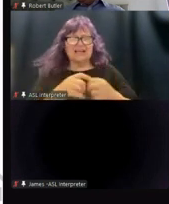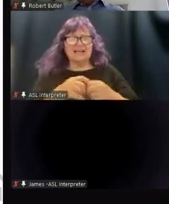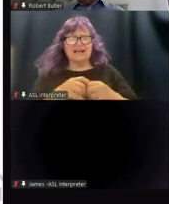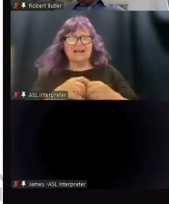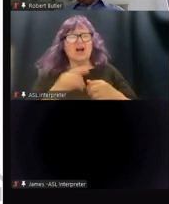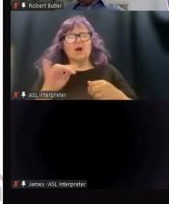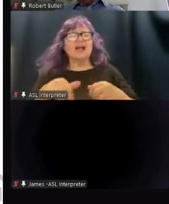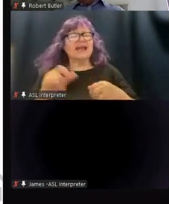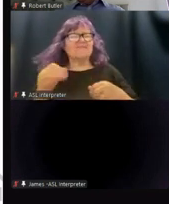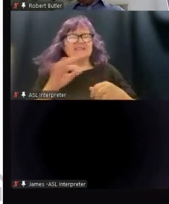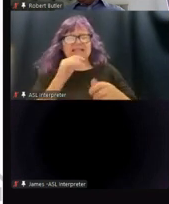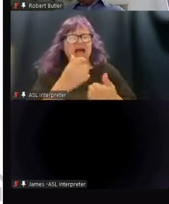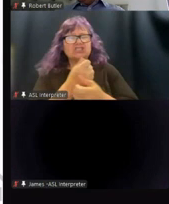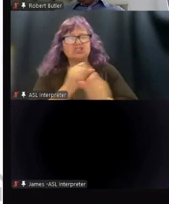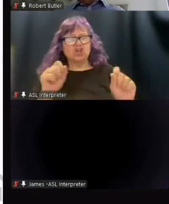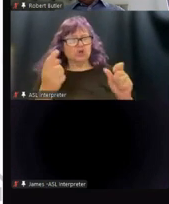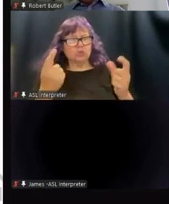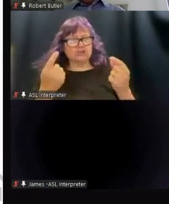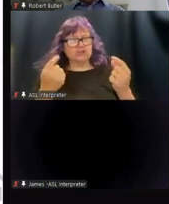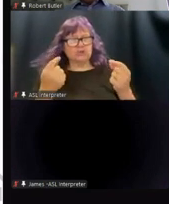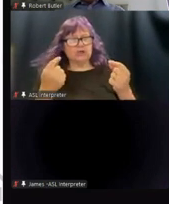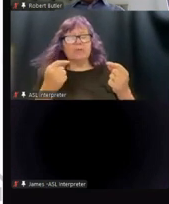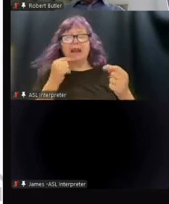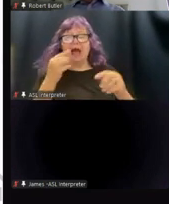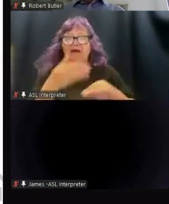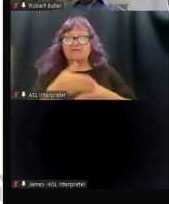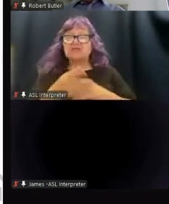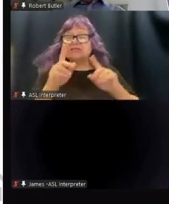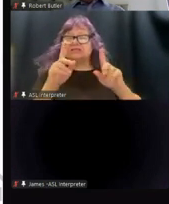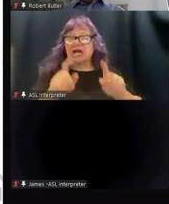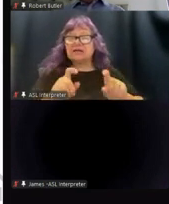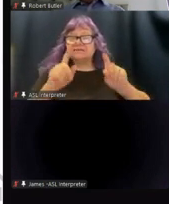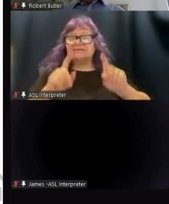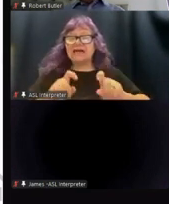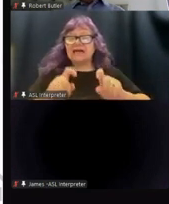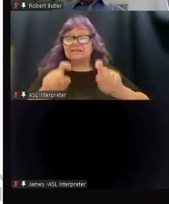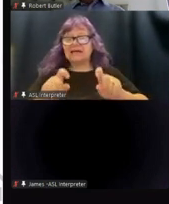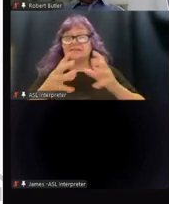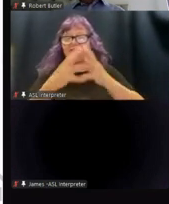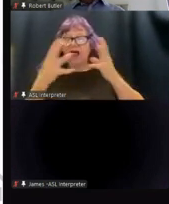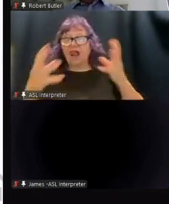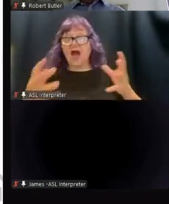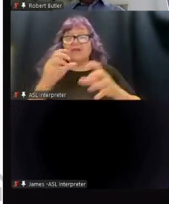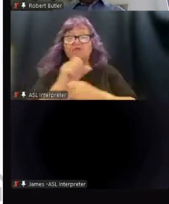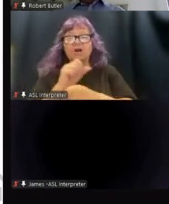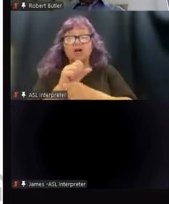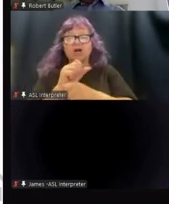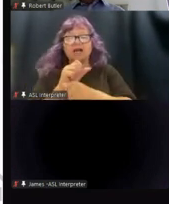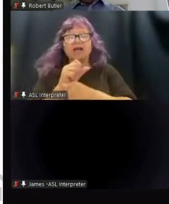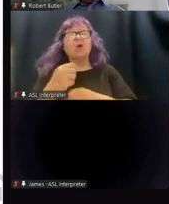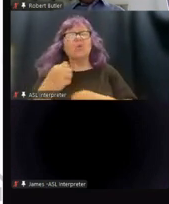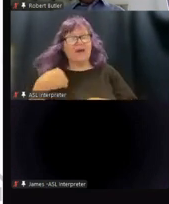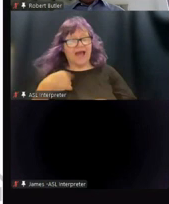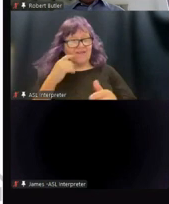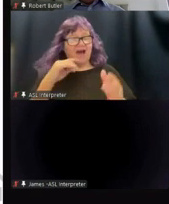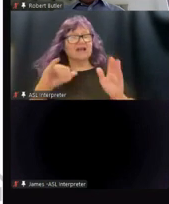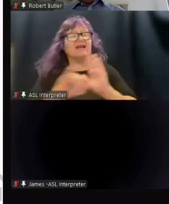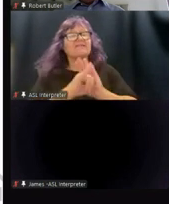secure structure. But after some trial and error and a lot of work, we have identified a